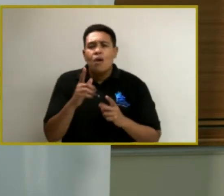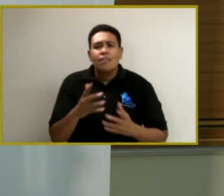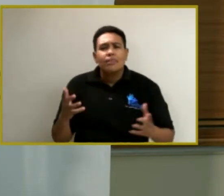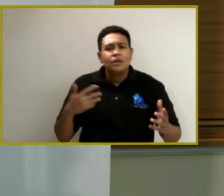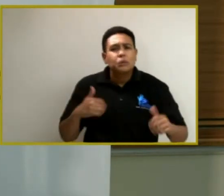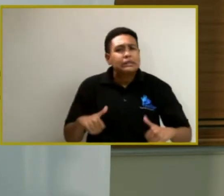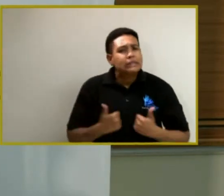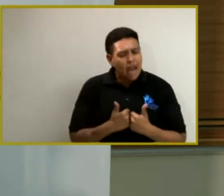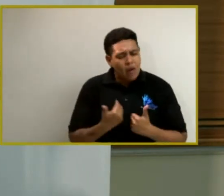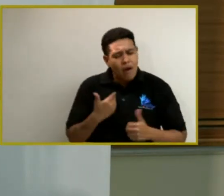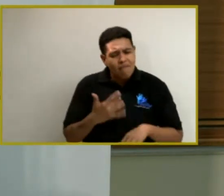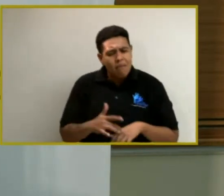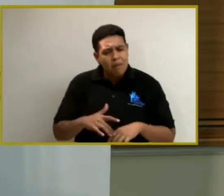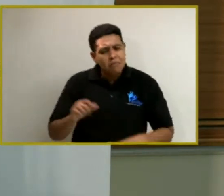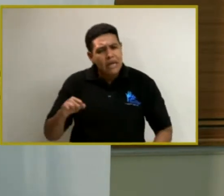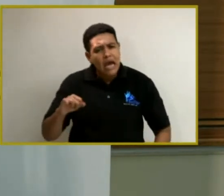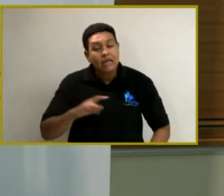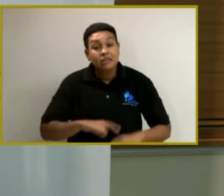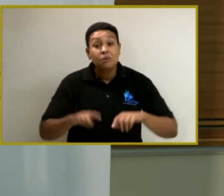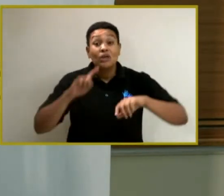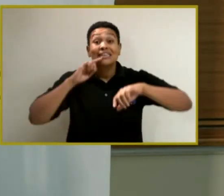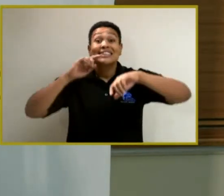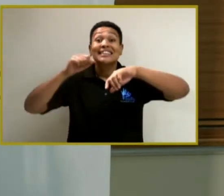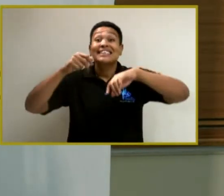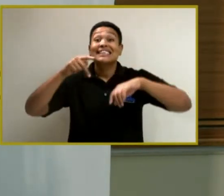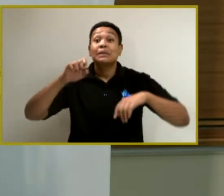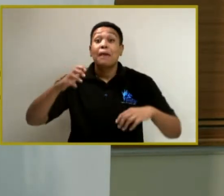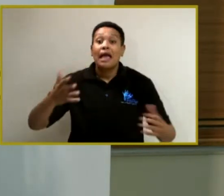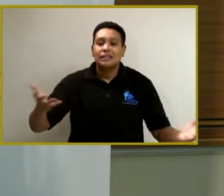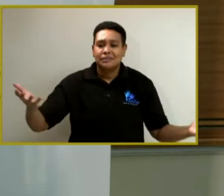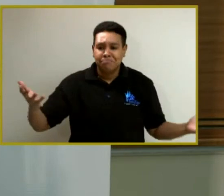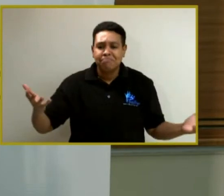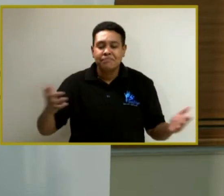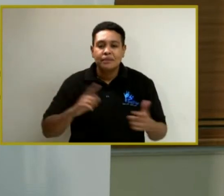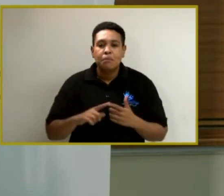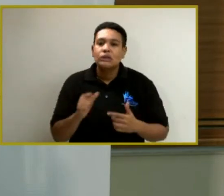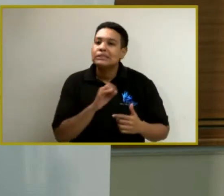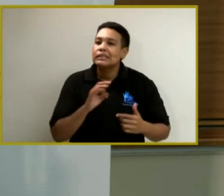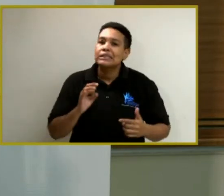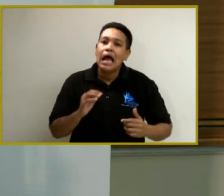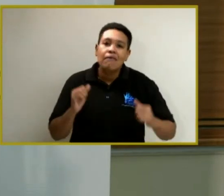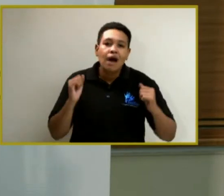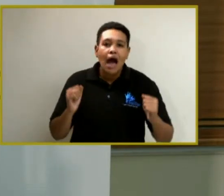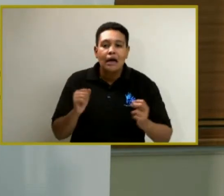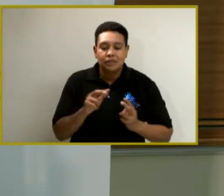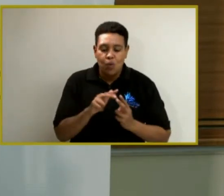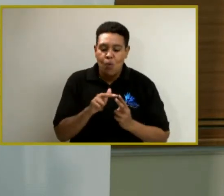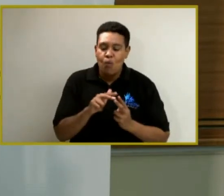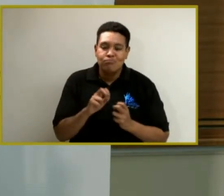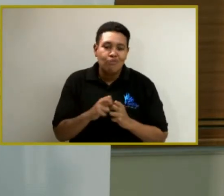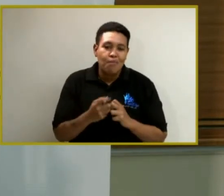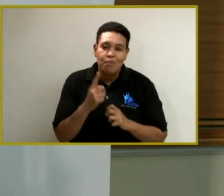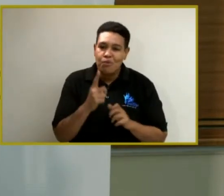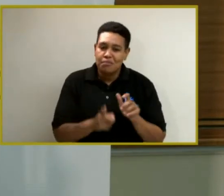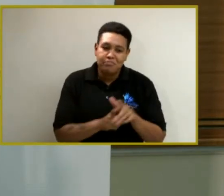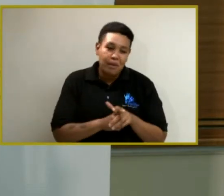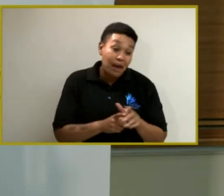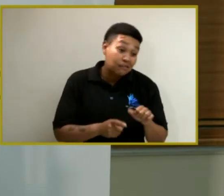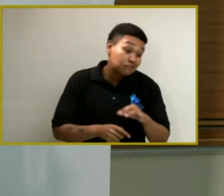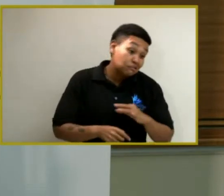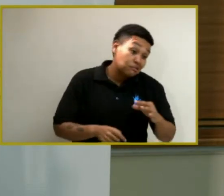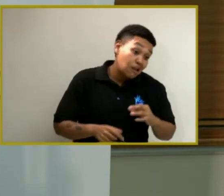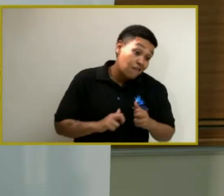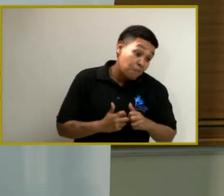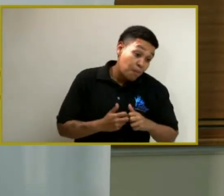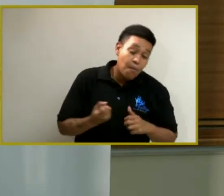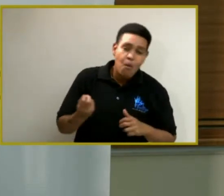by when it's not space, it's staff. And that is a very serious problem that we